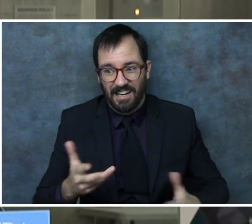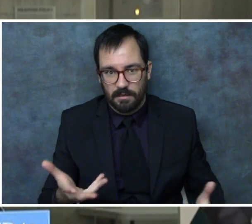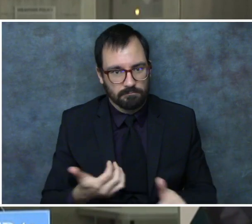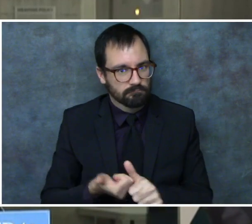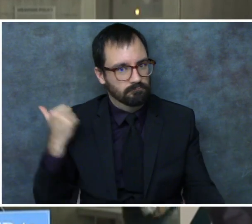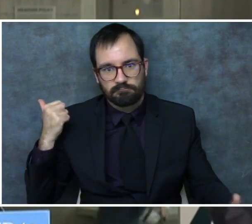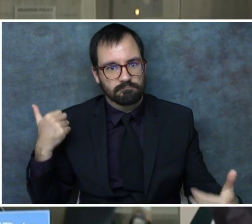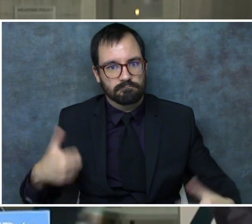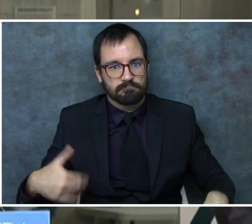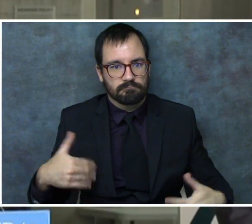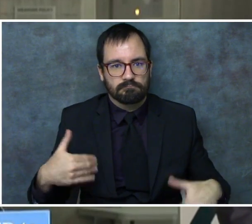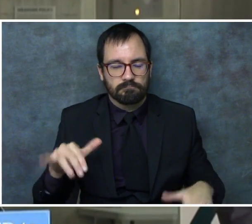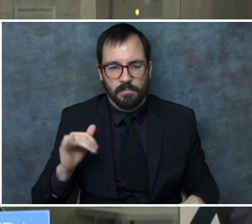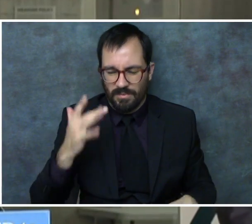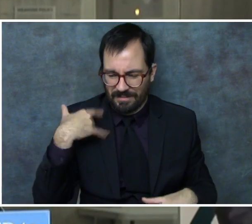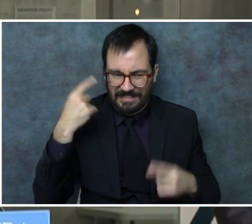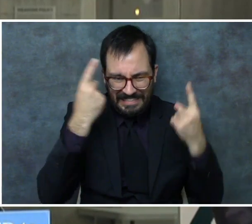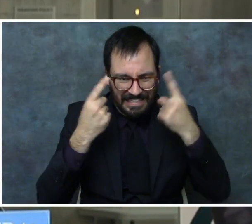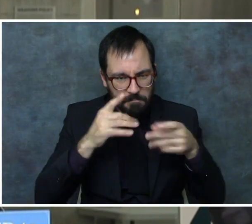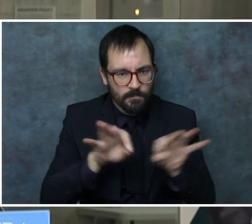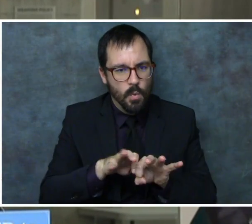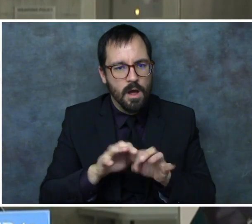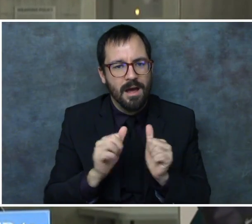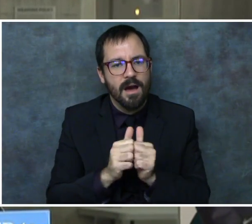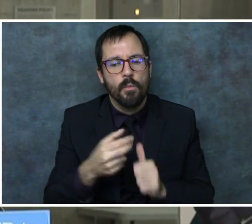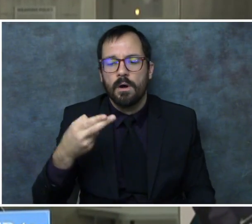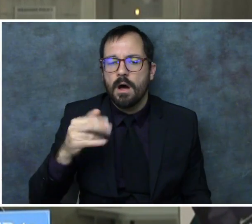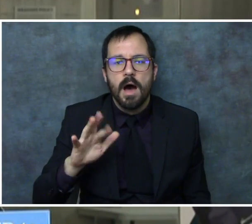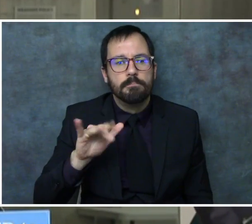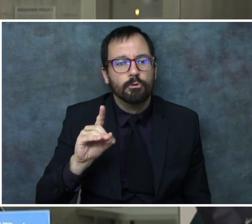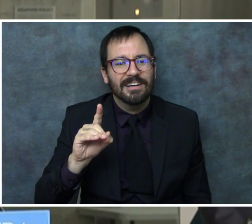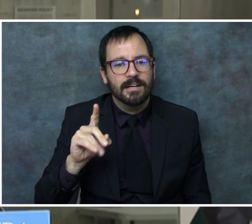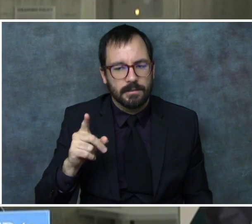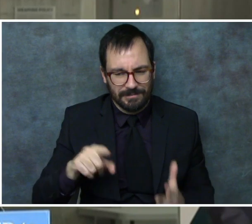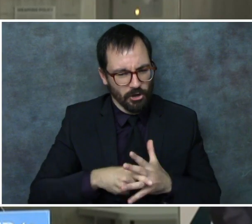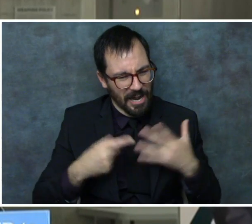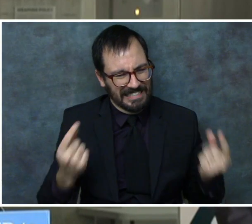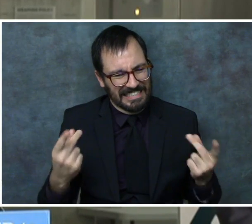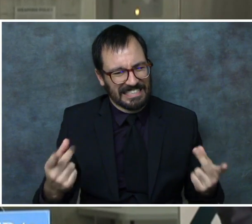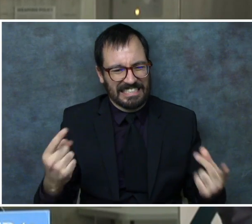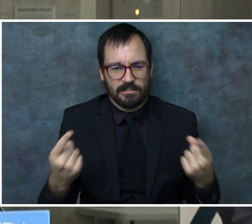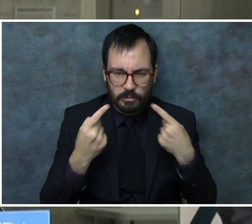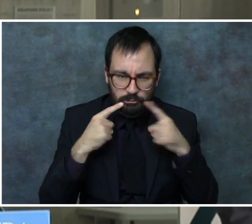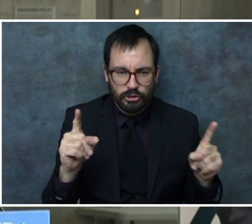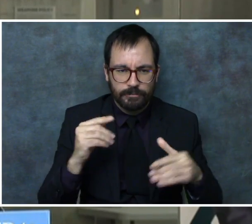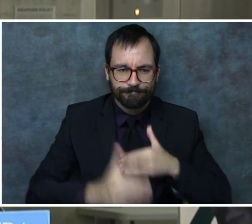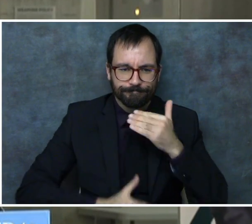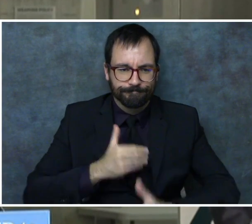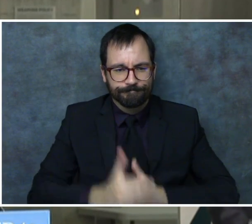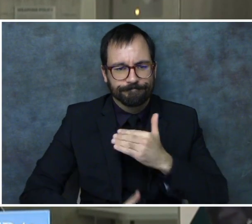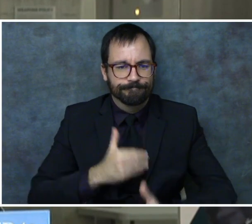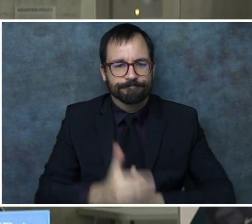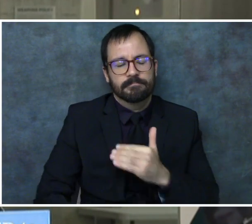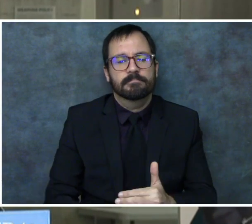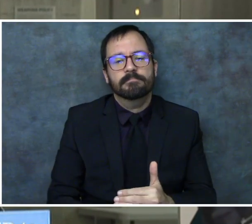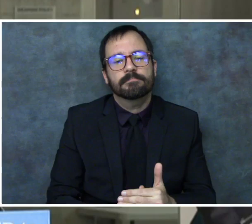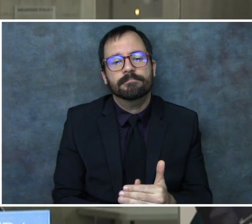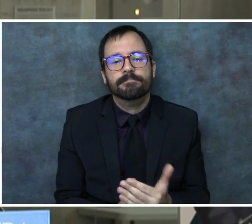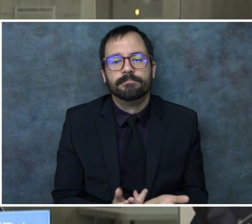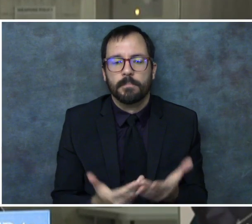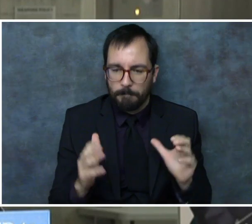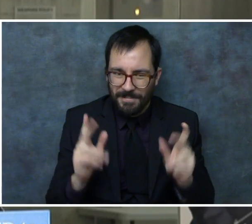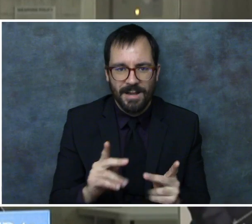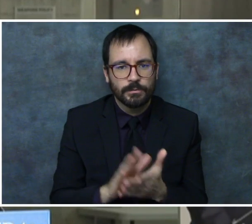model working so that when we can get to the next phase, we can get kids back in schools. Not to mention what Roxanne said about